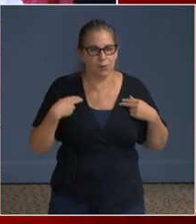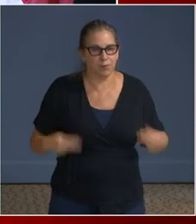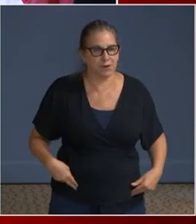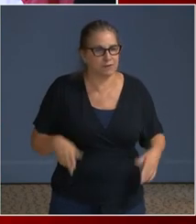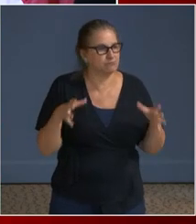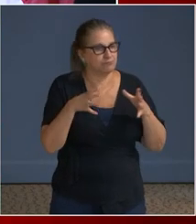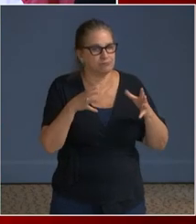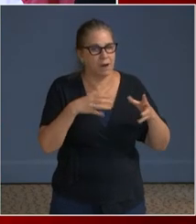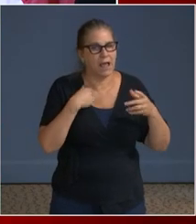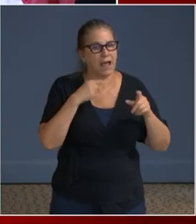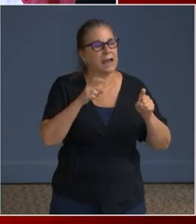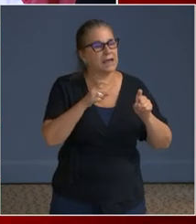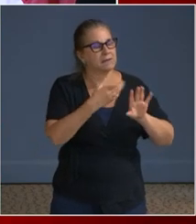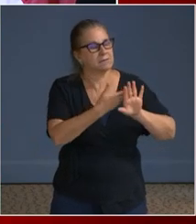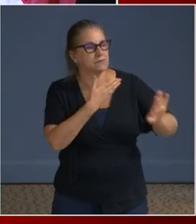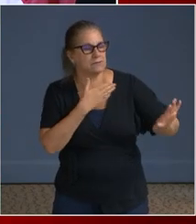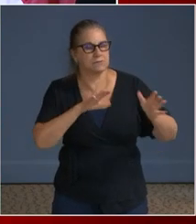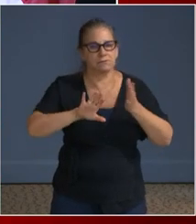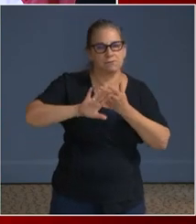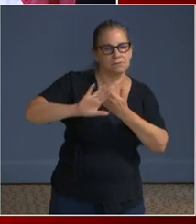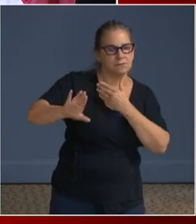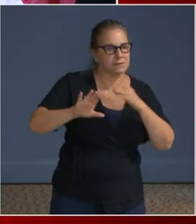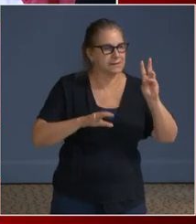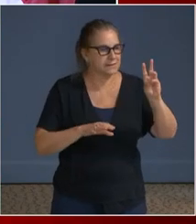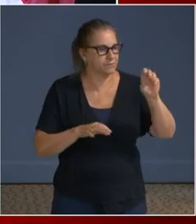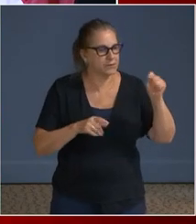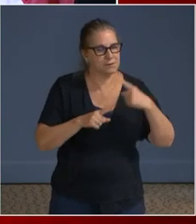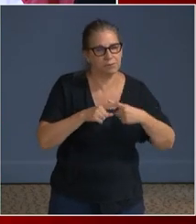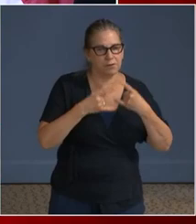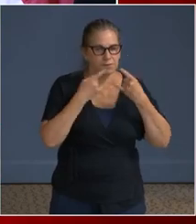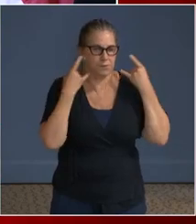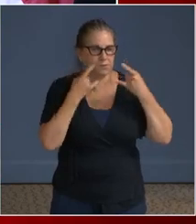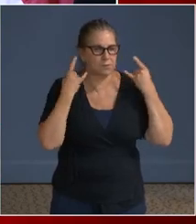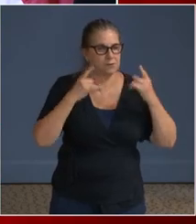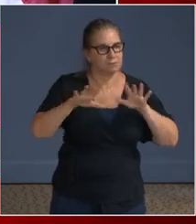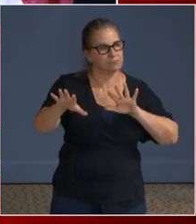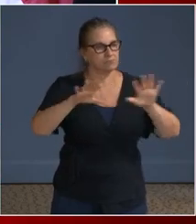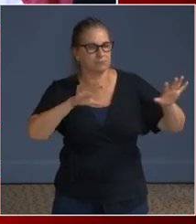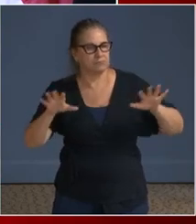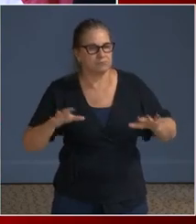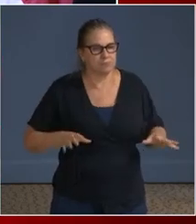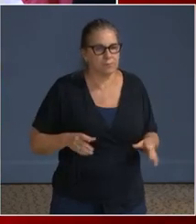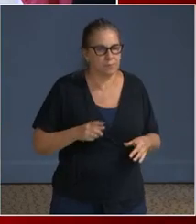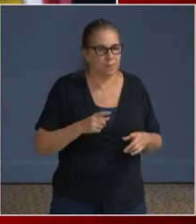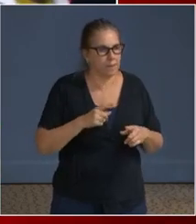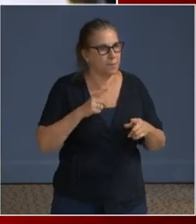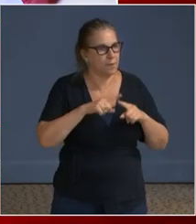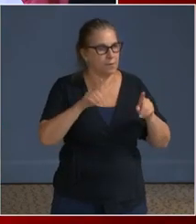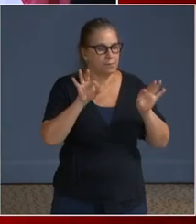socially distanced, wear a mask, and by all means, don't settle your problems with guns. Thank you, everybody.